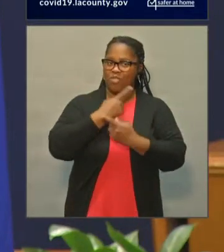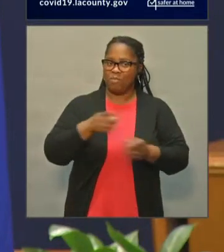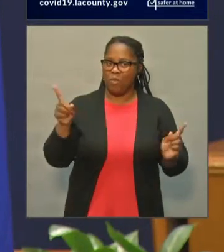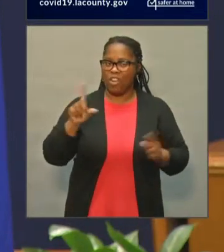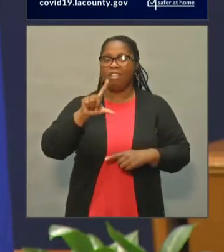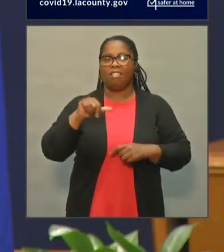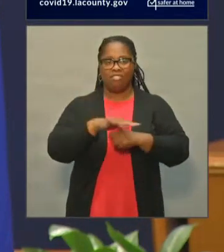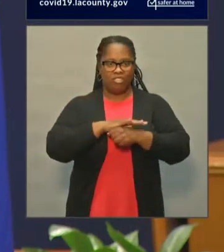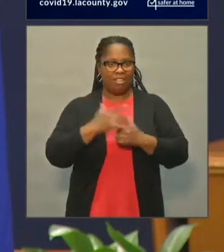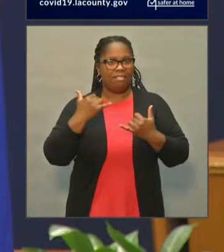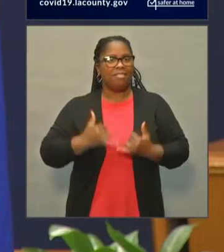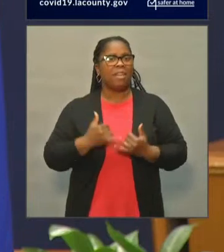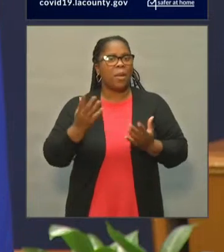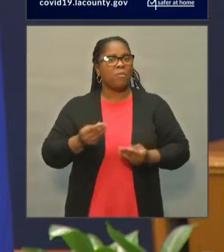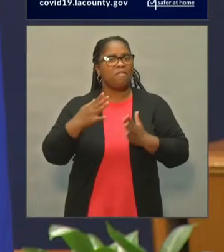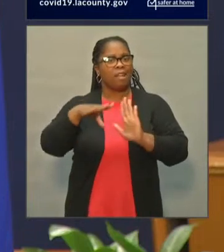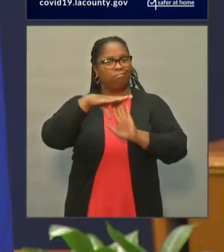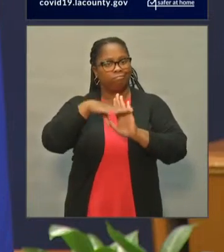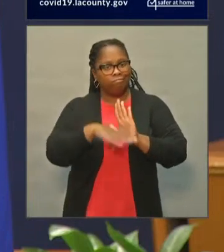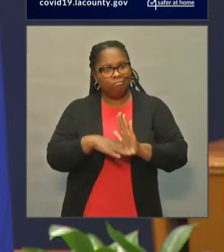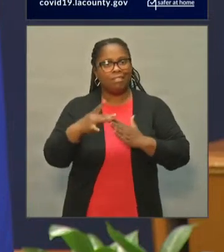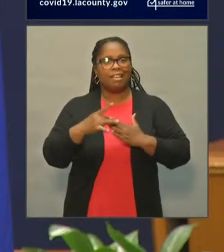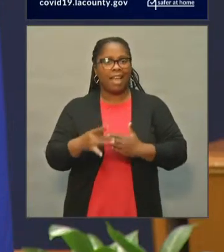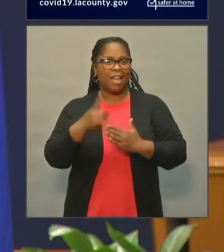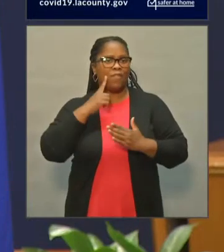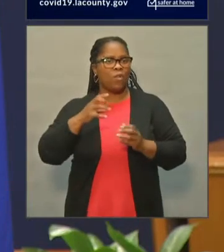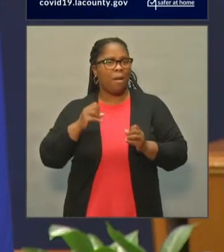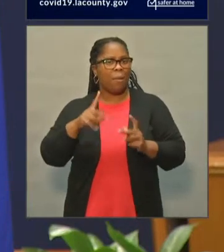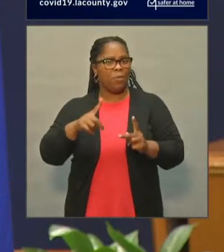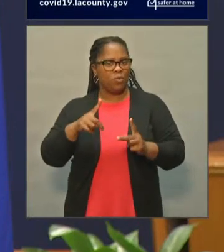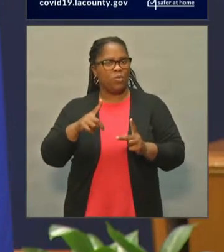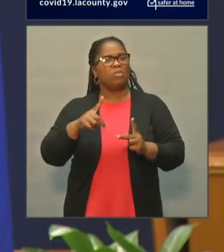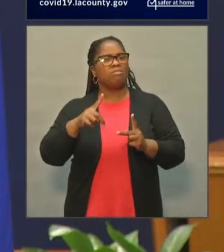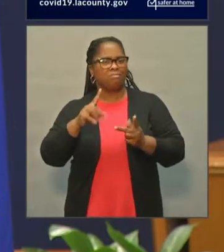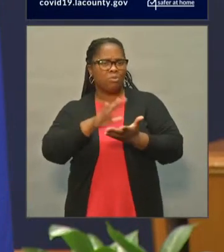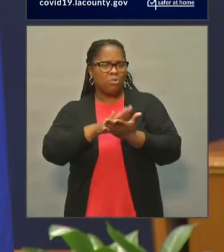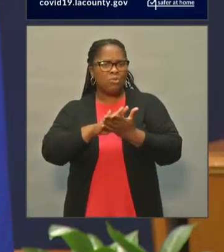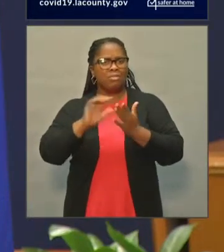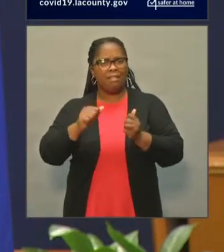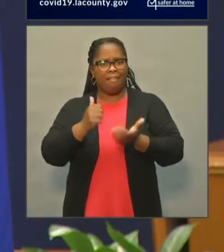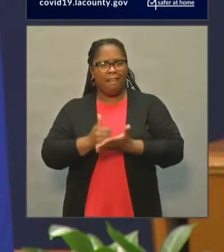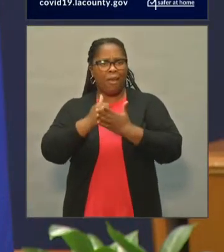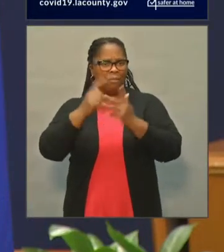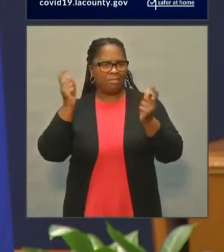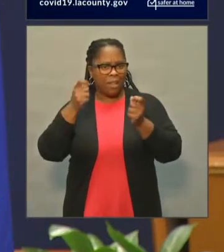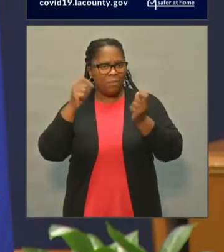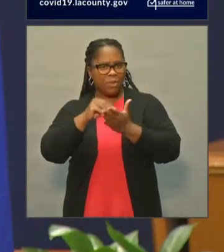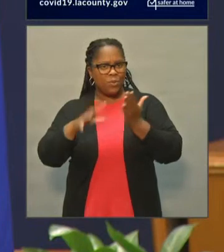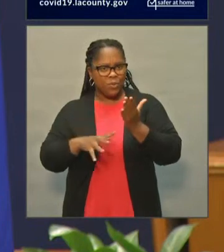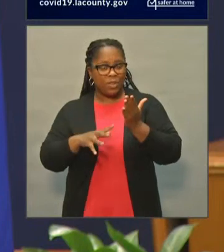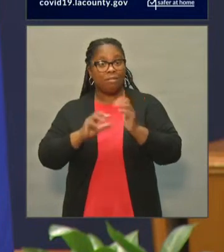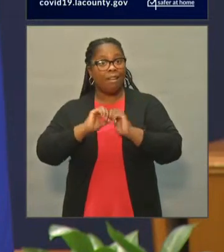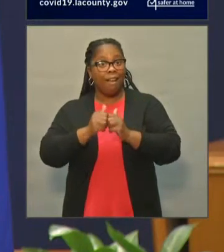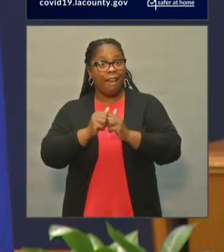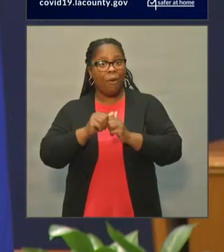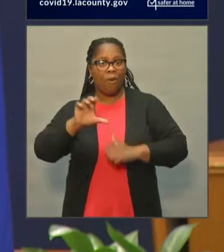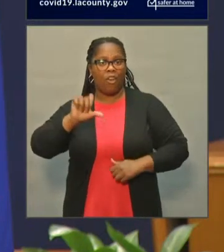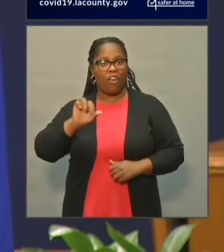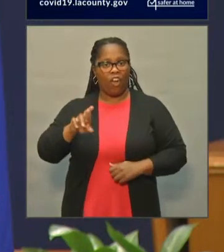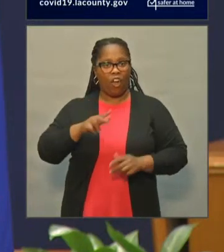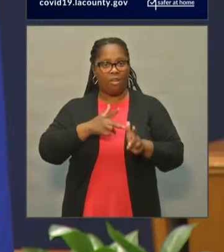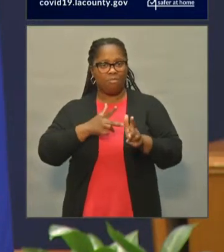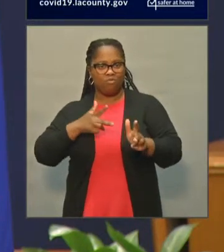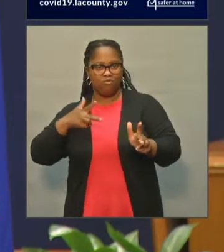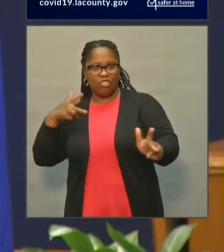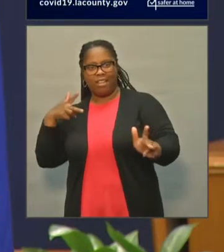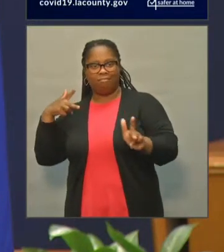vehicle parades and the chance for seniors across the region to be recognized for their hard work. School districts are able to host